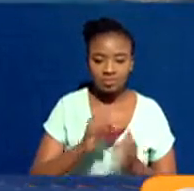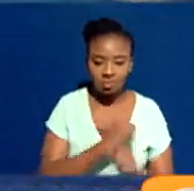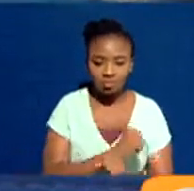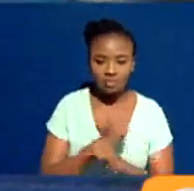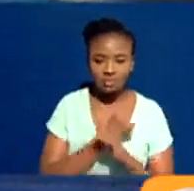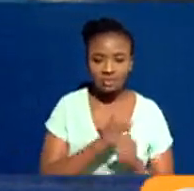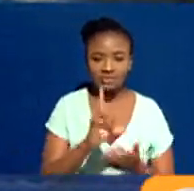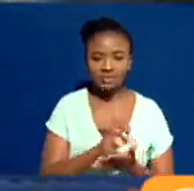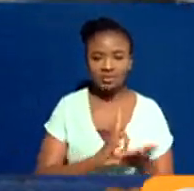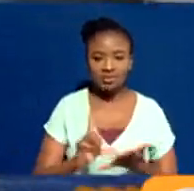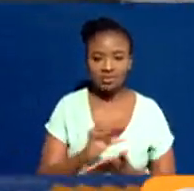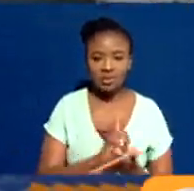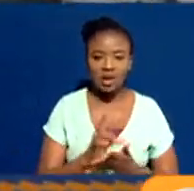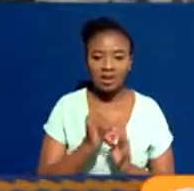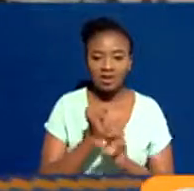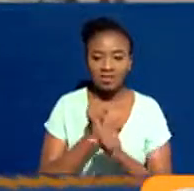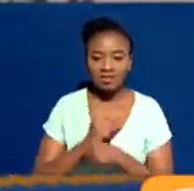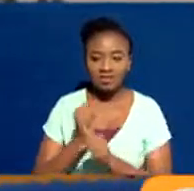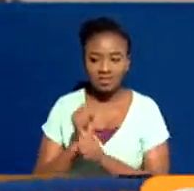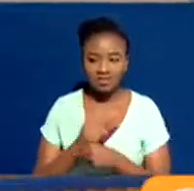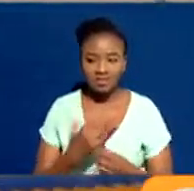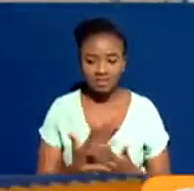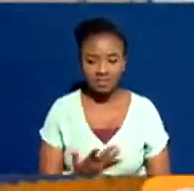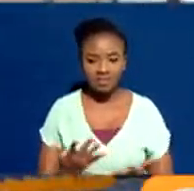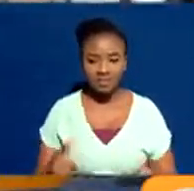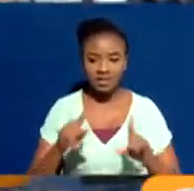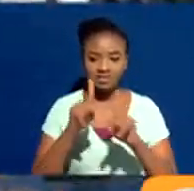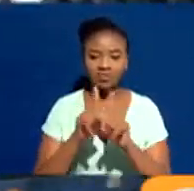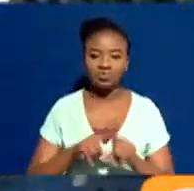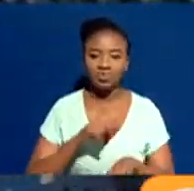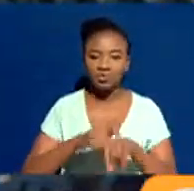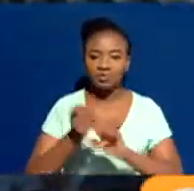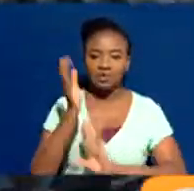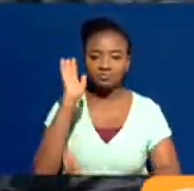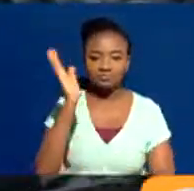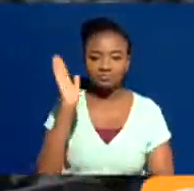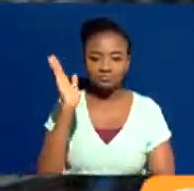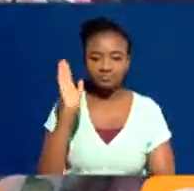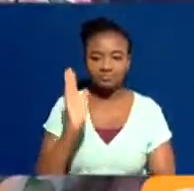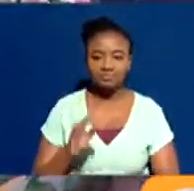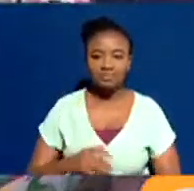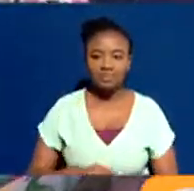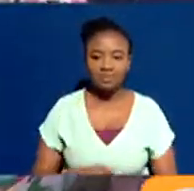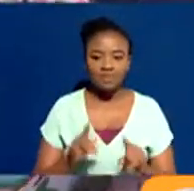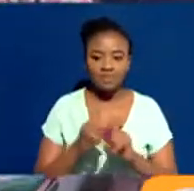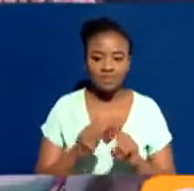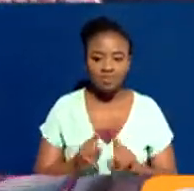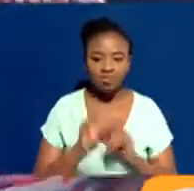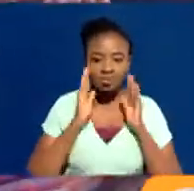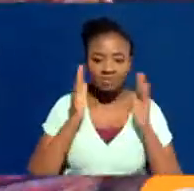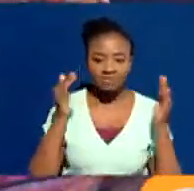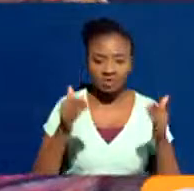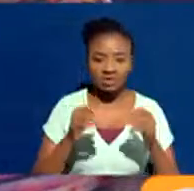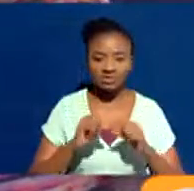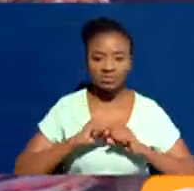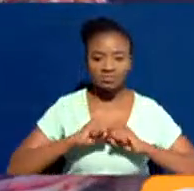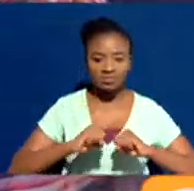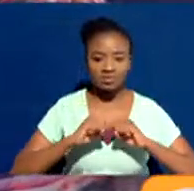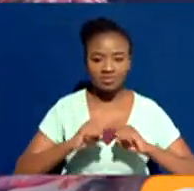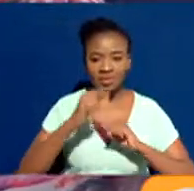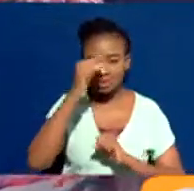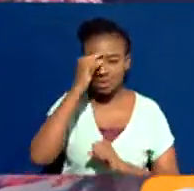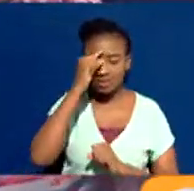focusing on promotion of locally manufactured goods during his speech to the gathering, composed of senior government officials,